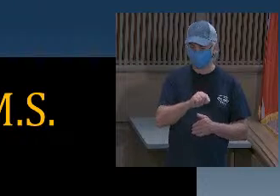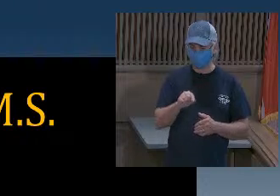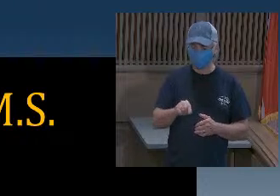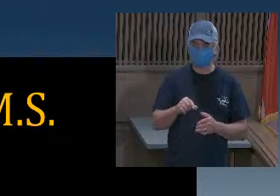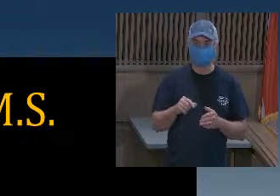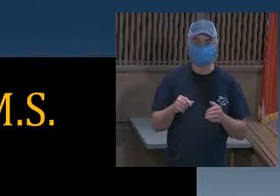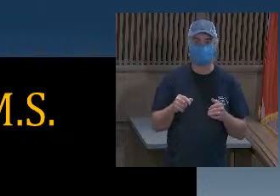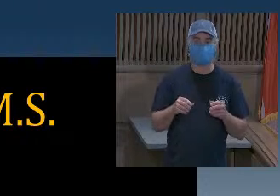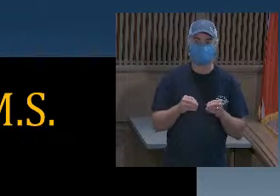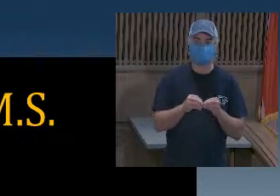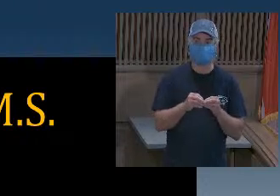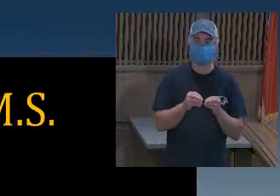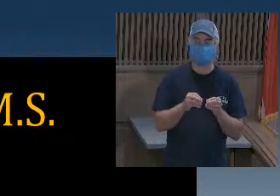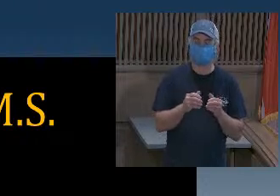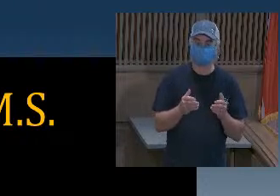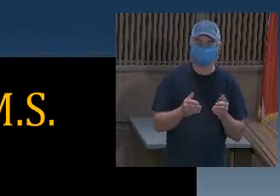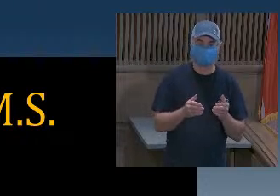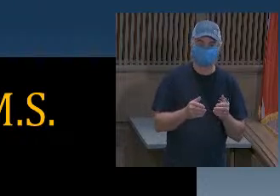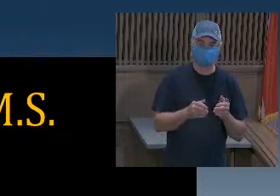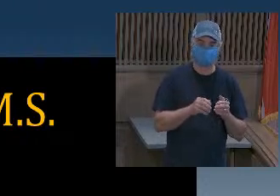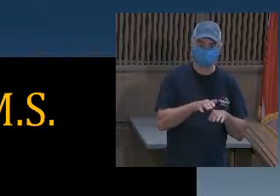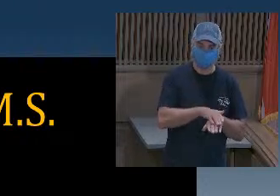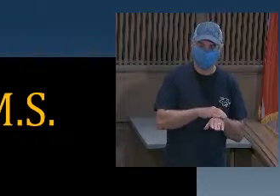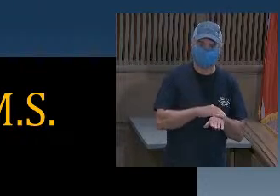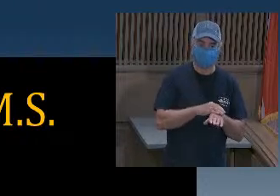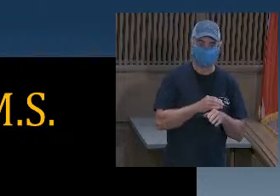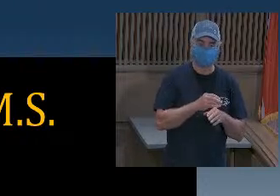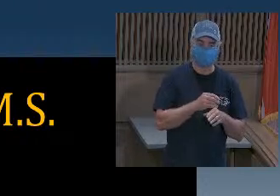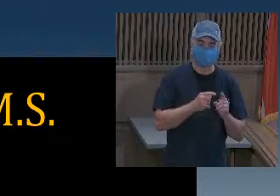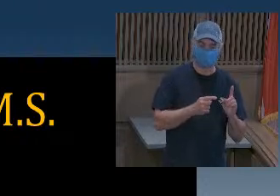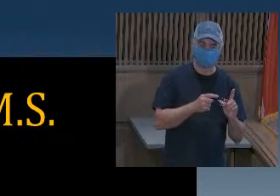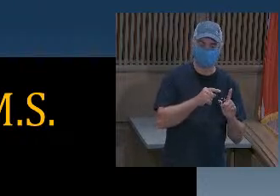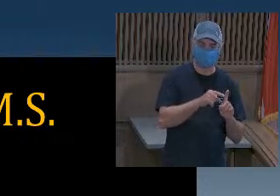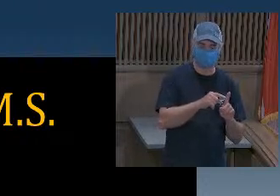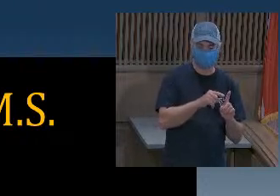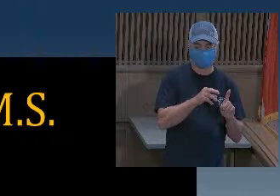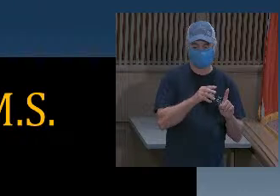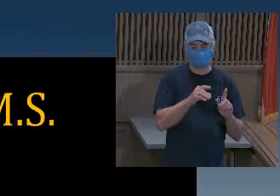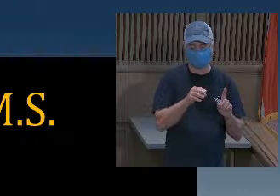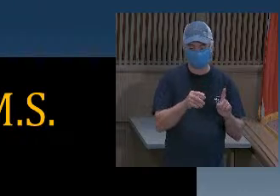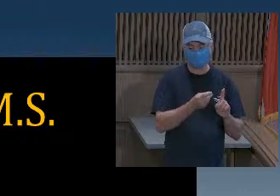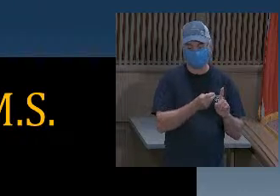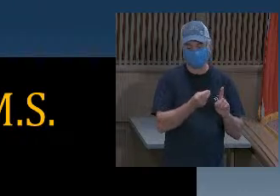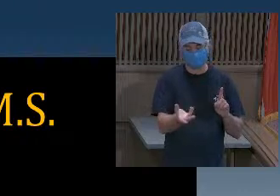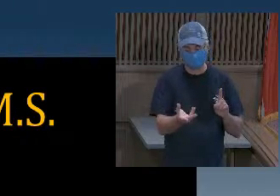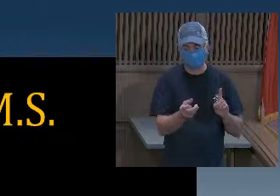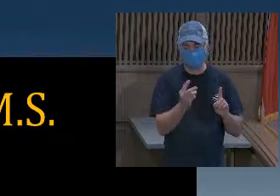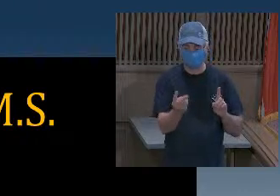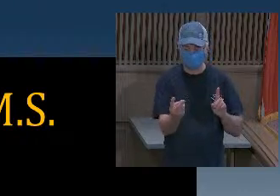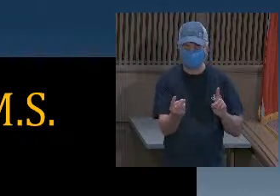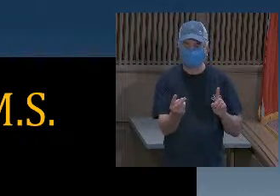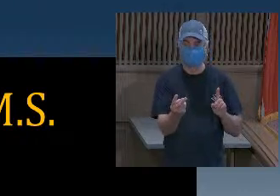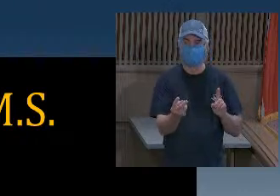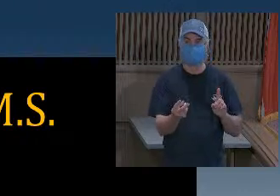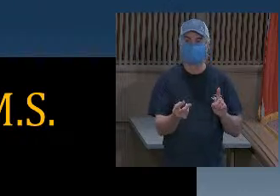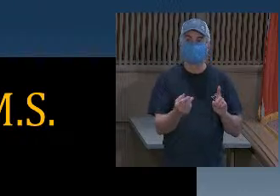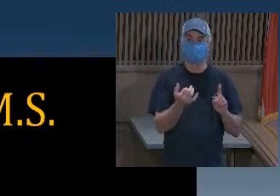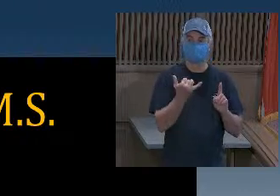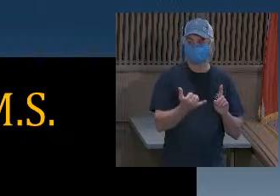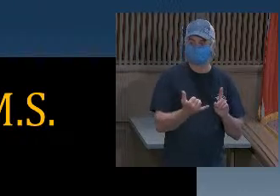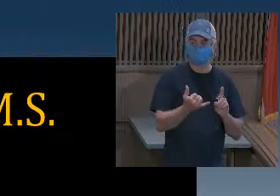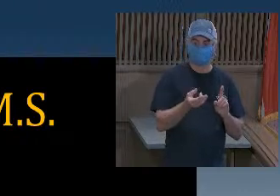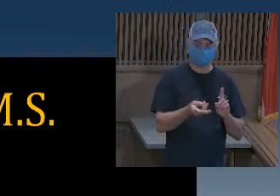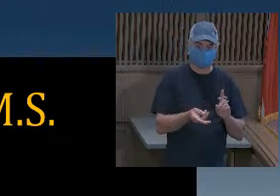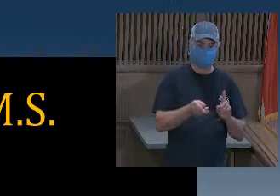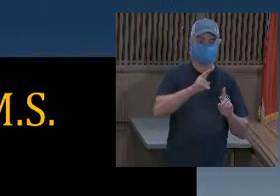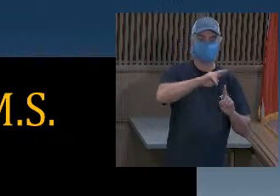more contagious than the first go-rounds, the first ones. Whereas you're unprotected, you go out and you get